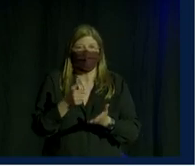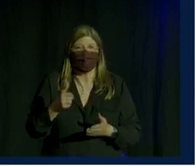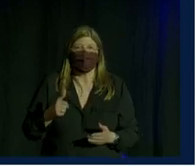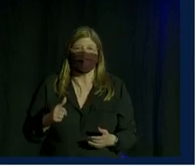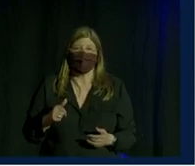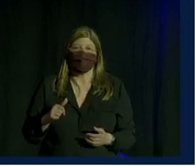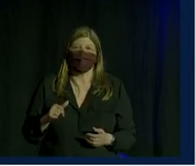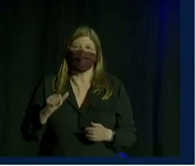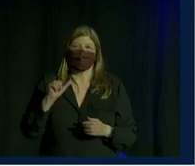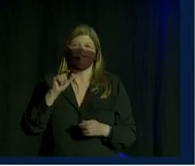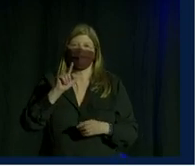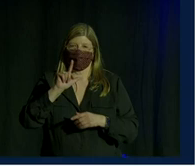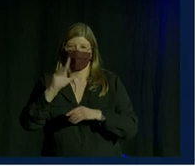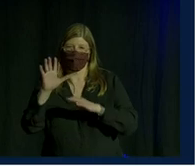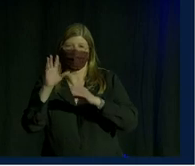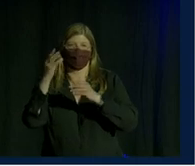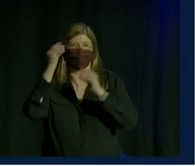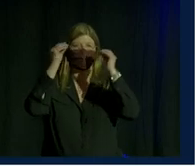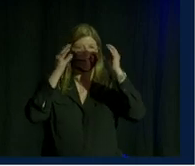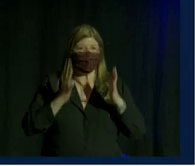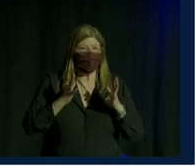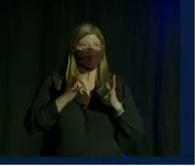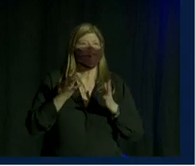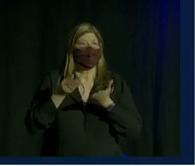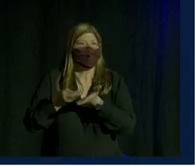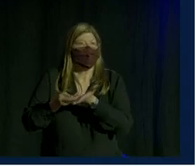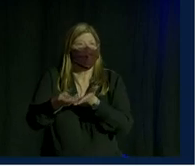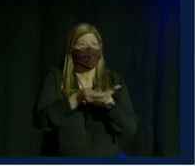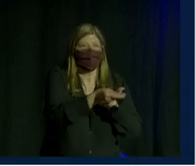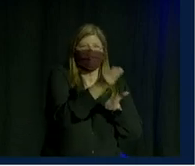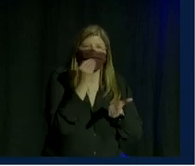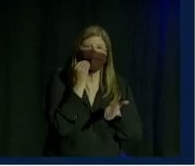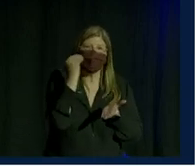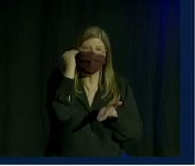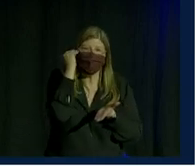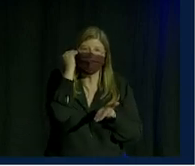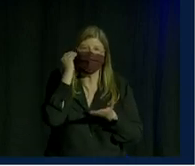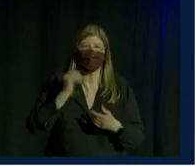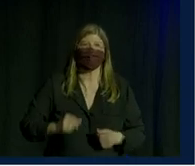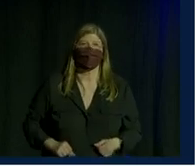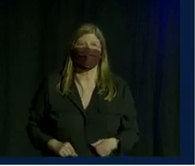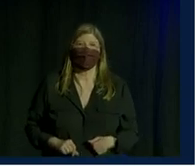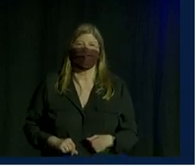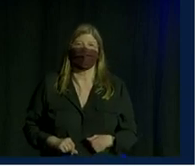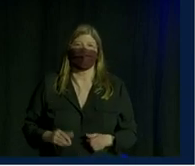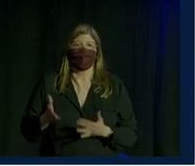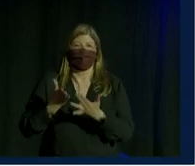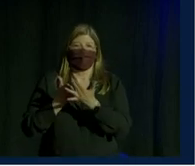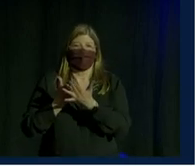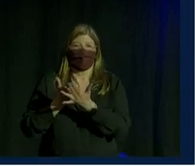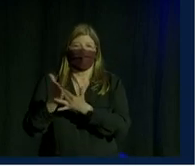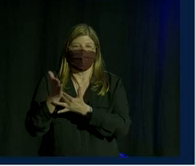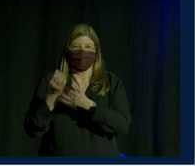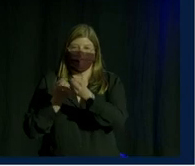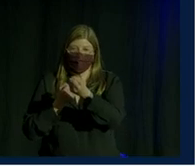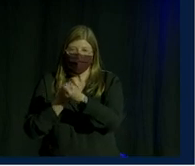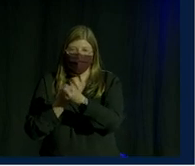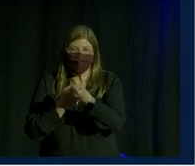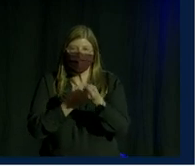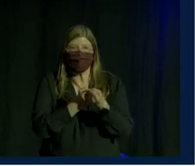down payment support or through other home buying services, such as coaching and additional property